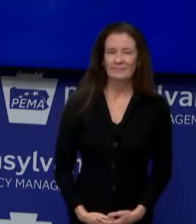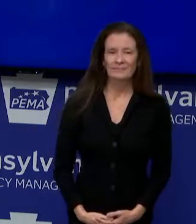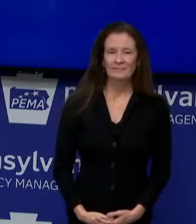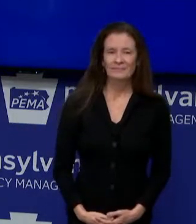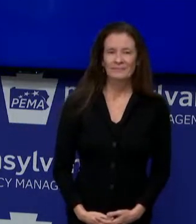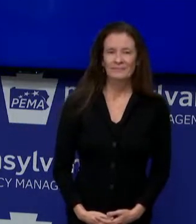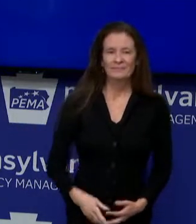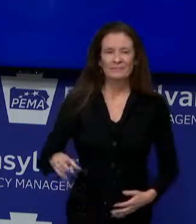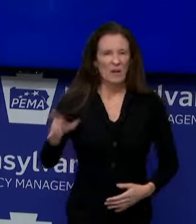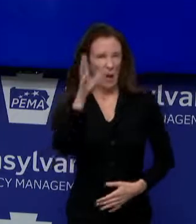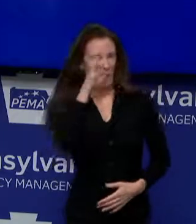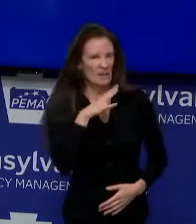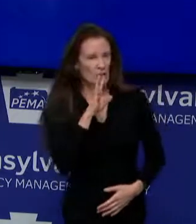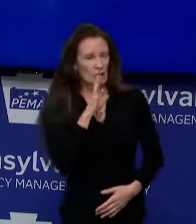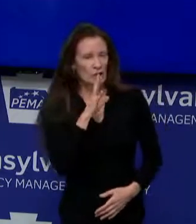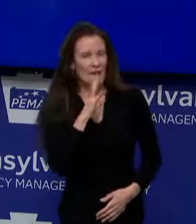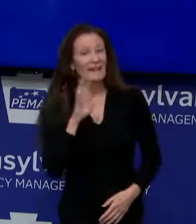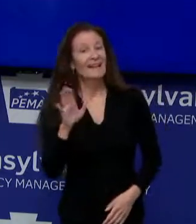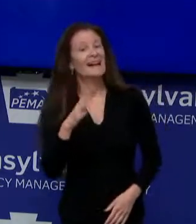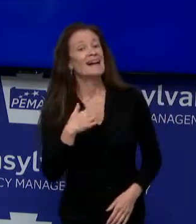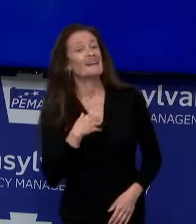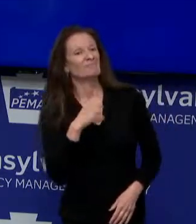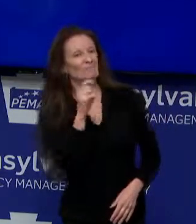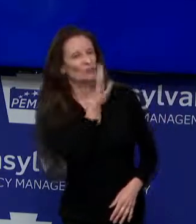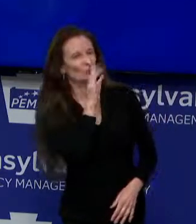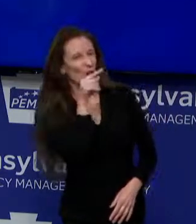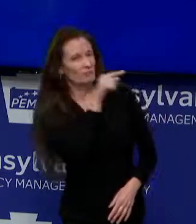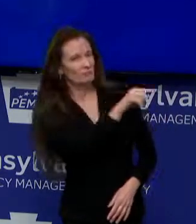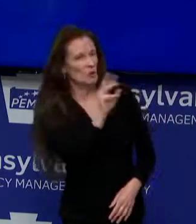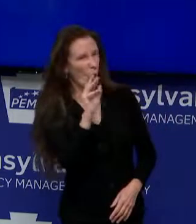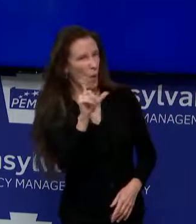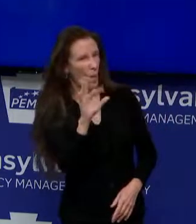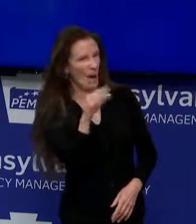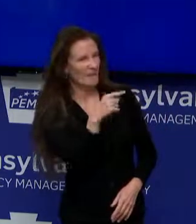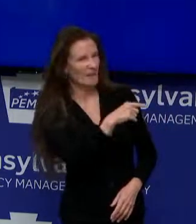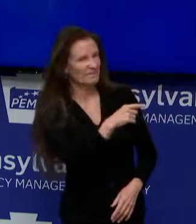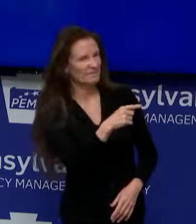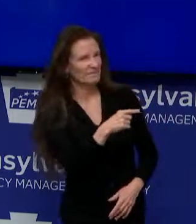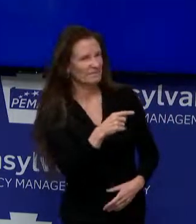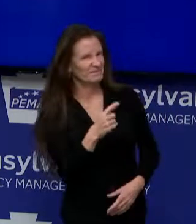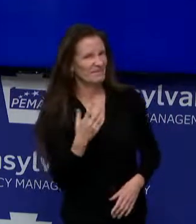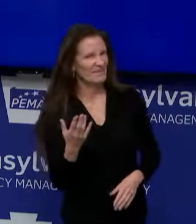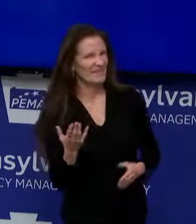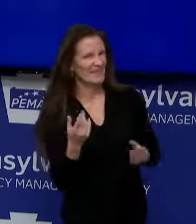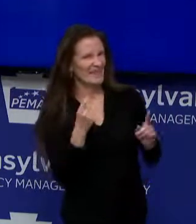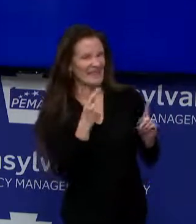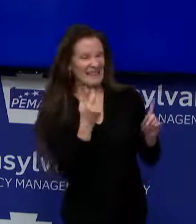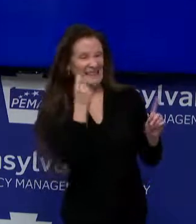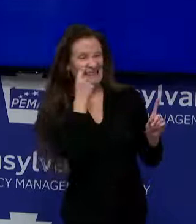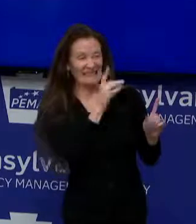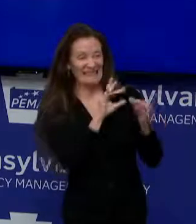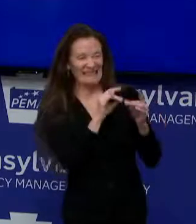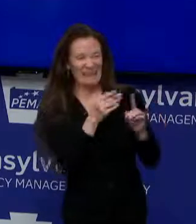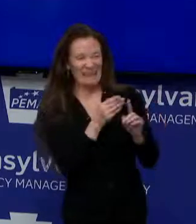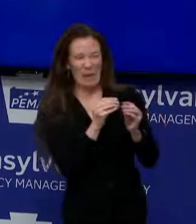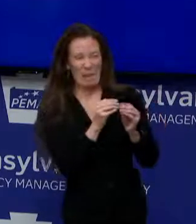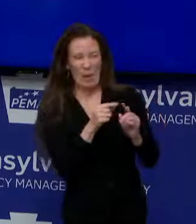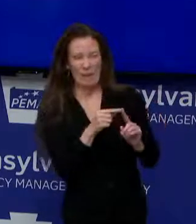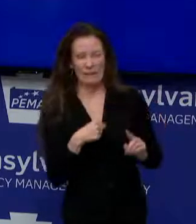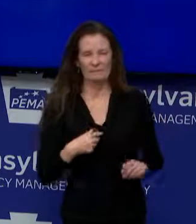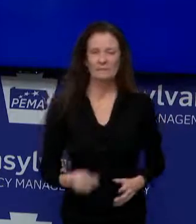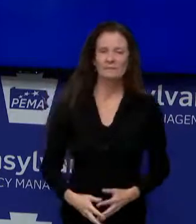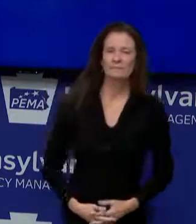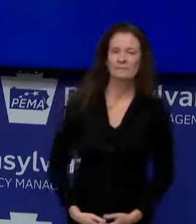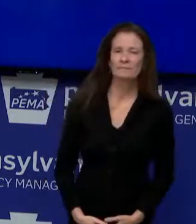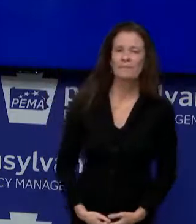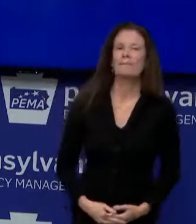My question's for Governor Wolf, and it's kind of related to that last one. I think the fact that, we're at this press conference